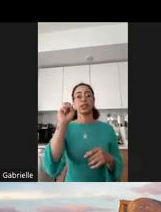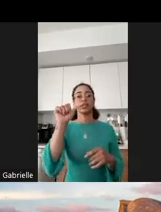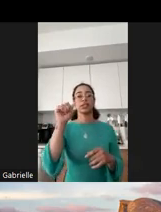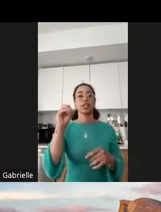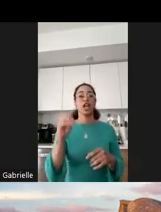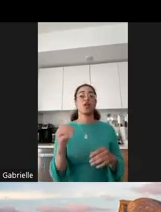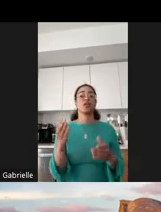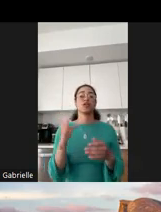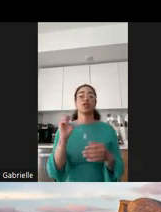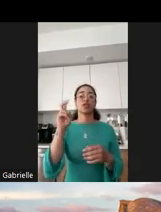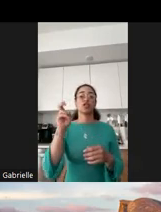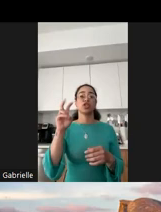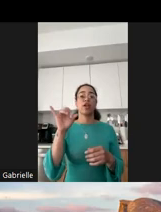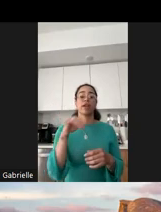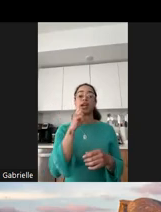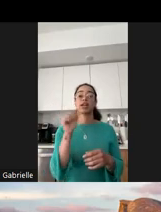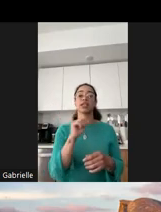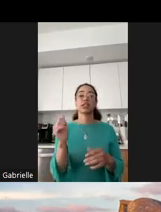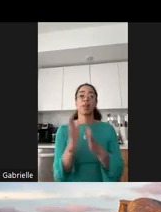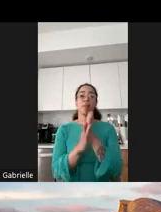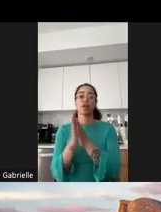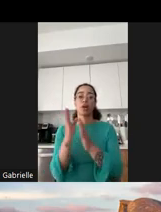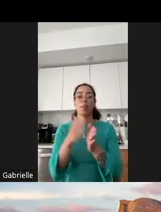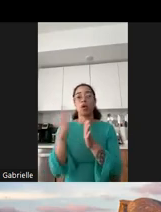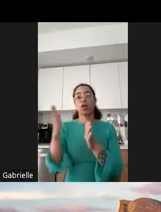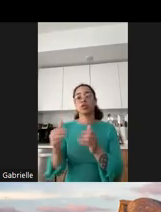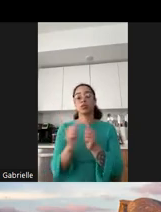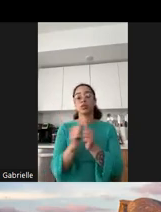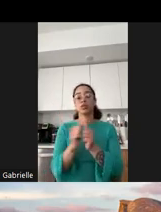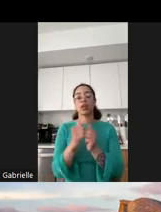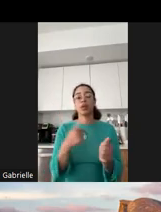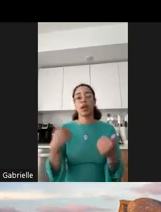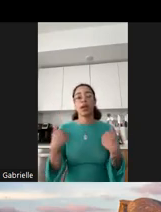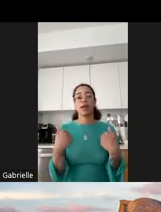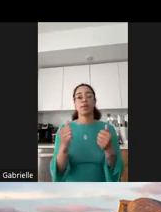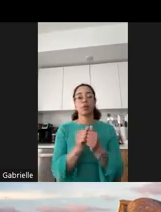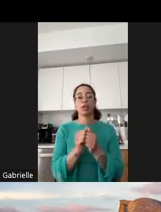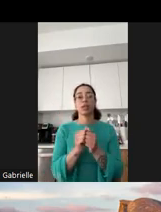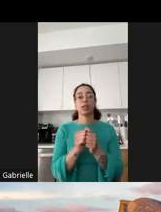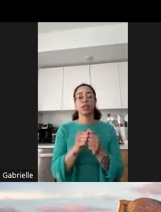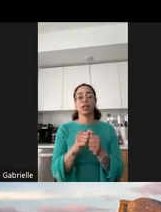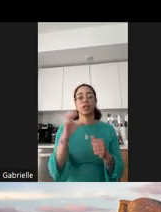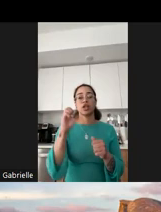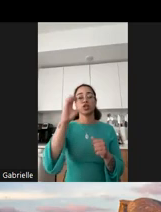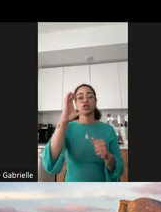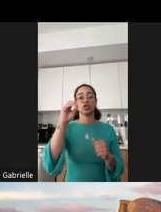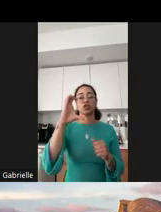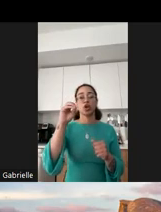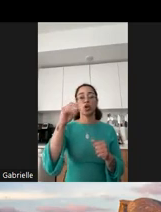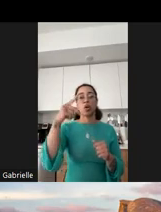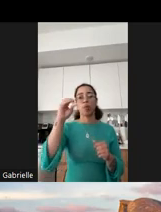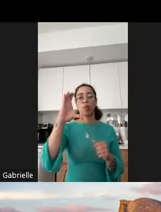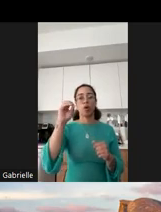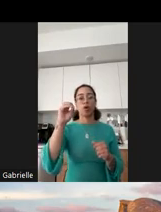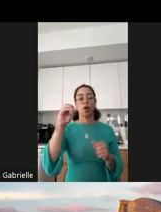vendor POCO, and POCO is an organization serving over 350 government partners that